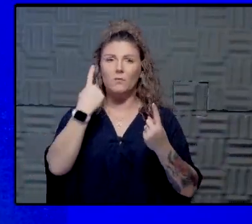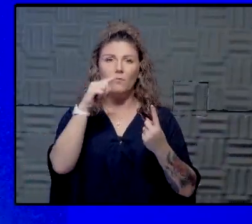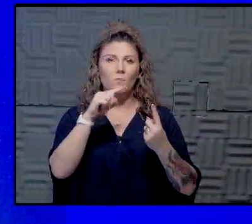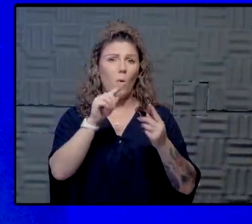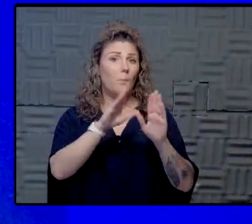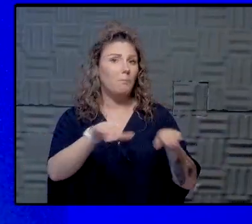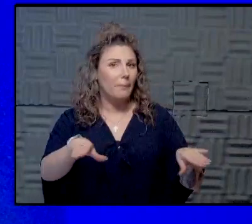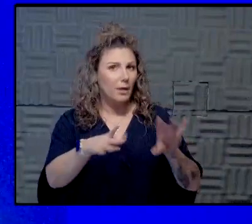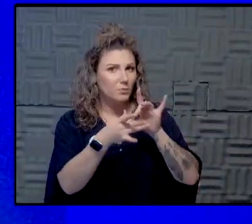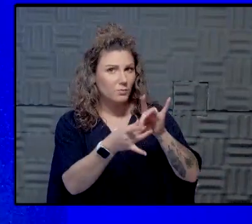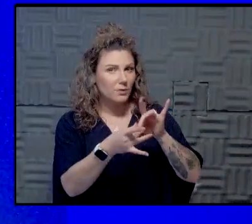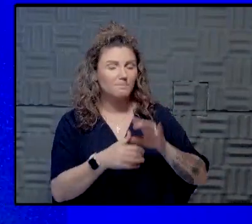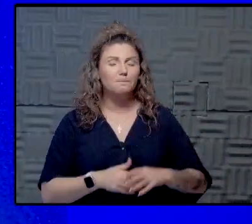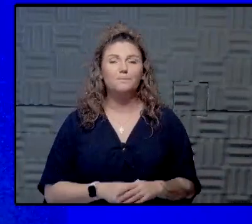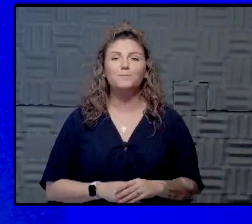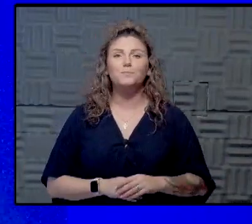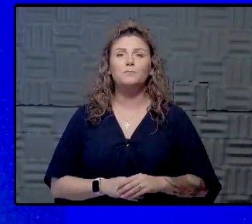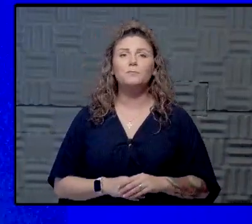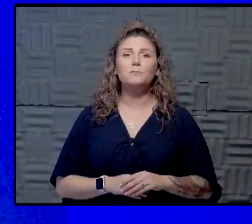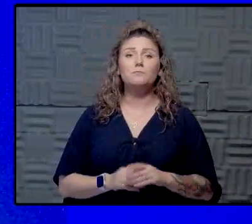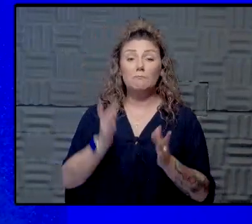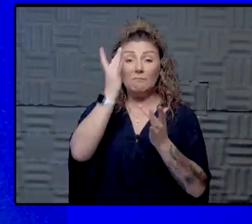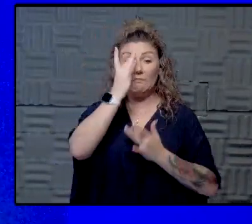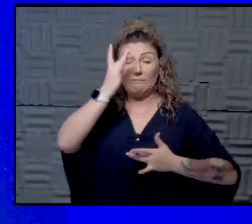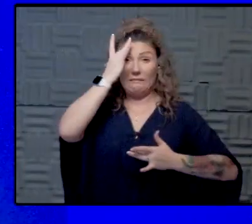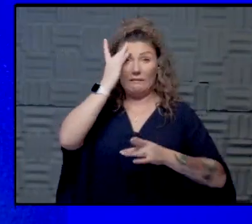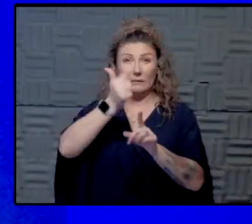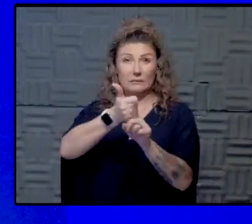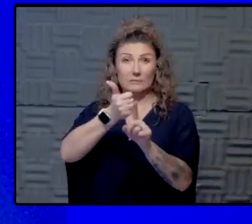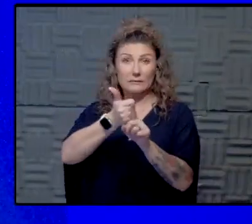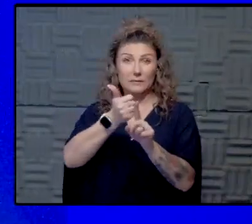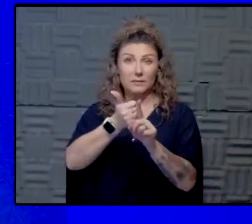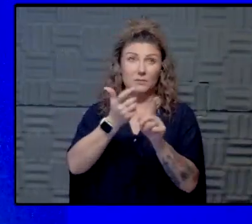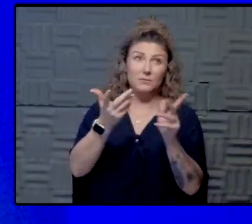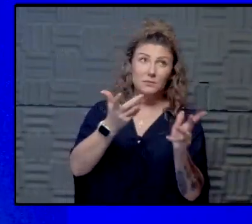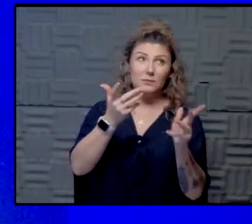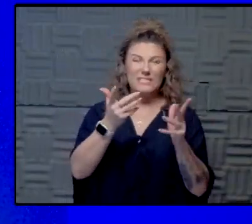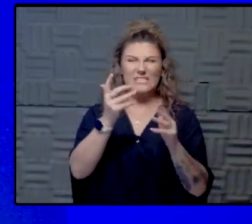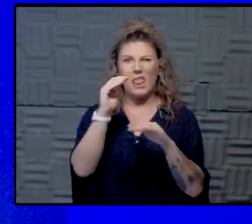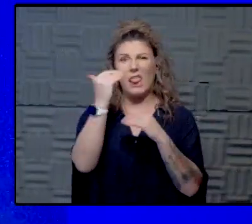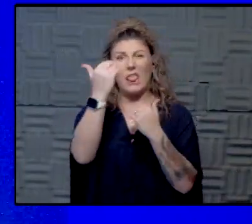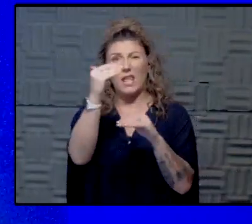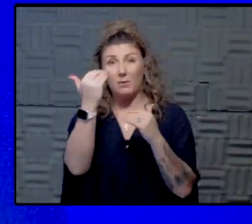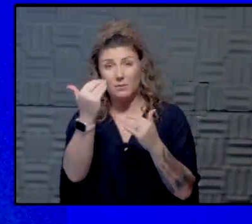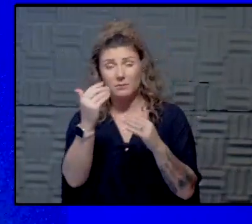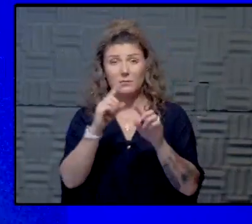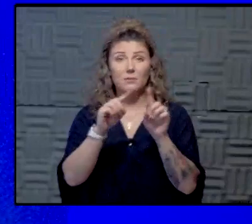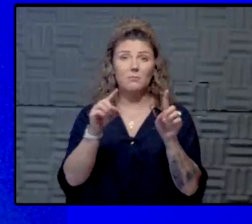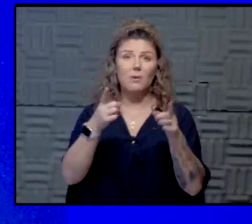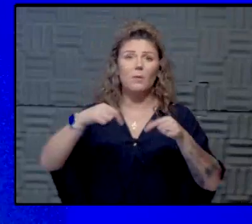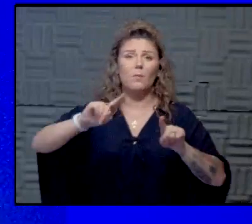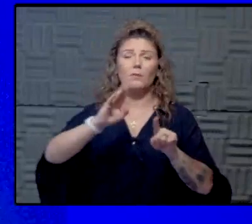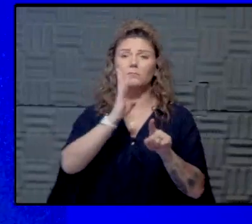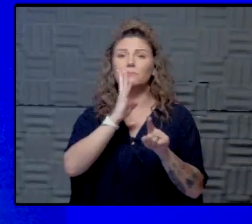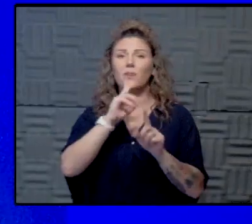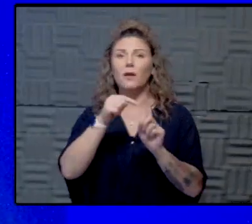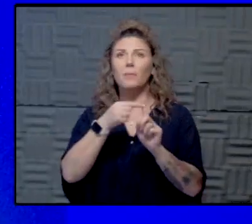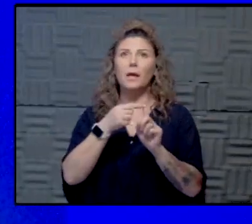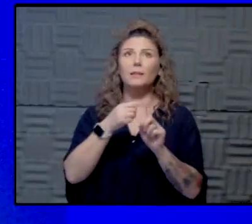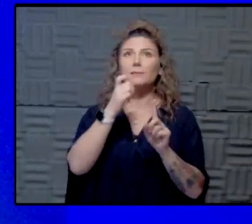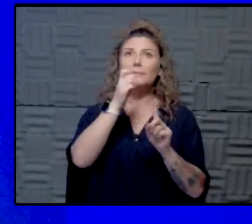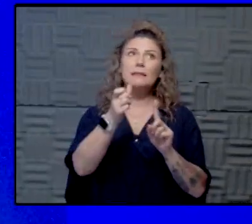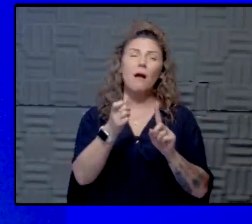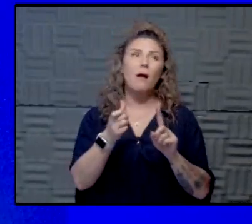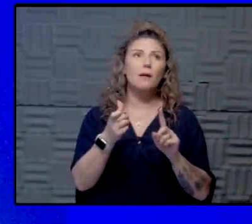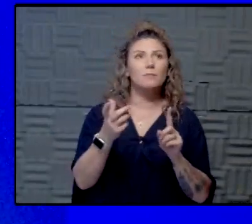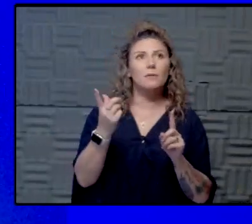pediatrics. The illness itself has been typically relatively limited, but as we kind of talk about, it's not so